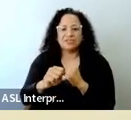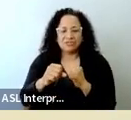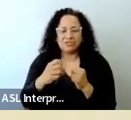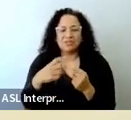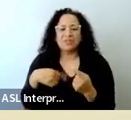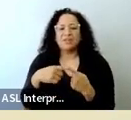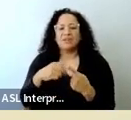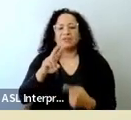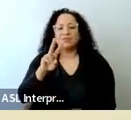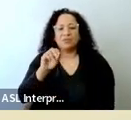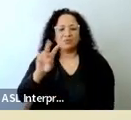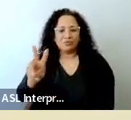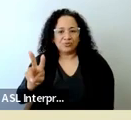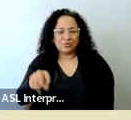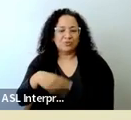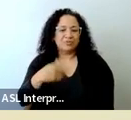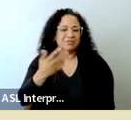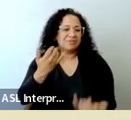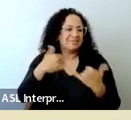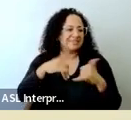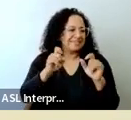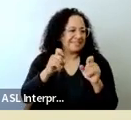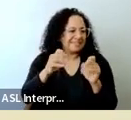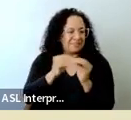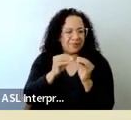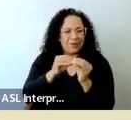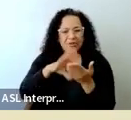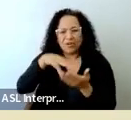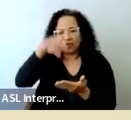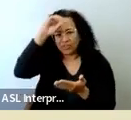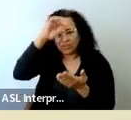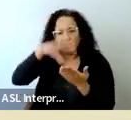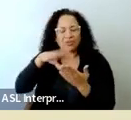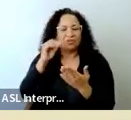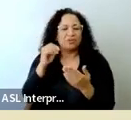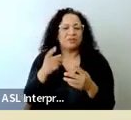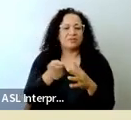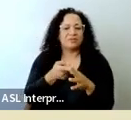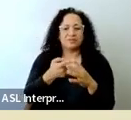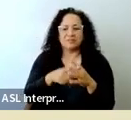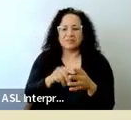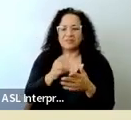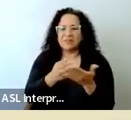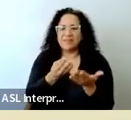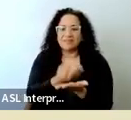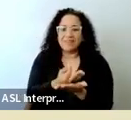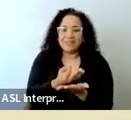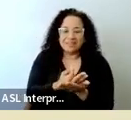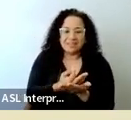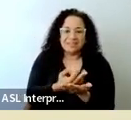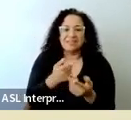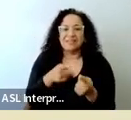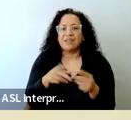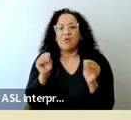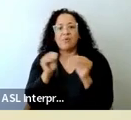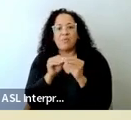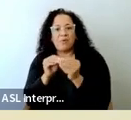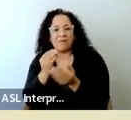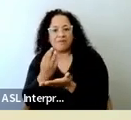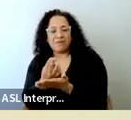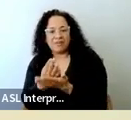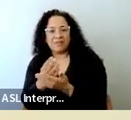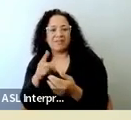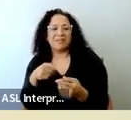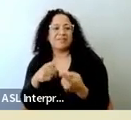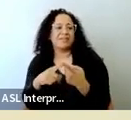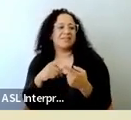around and there was still lessons to be learned. There had initially been some startup funds. There were no more startup funds. And DDS began